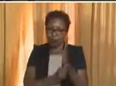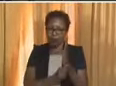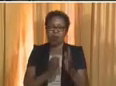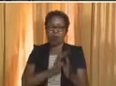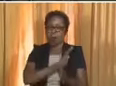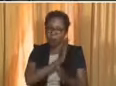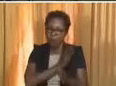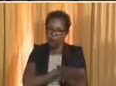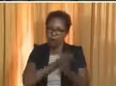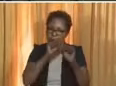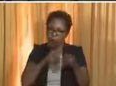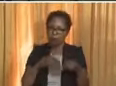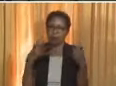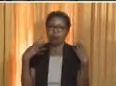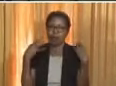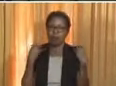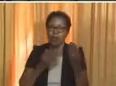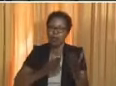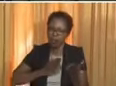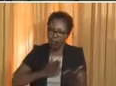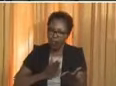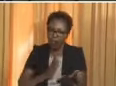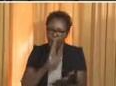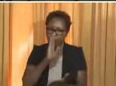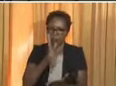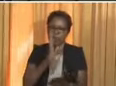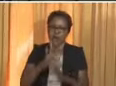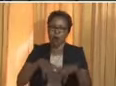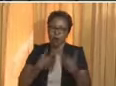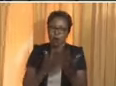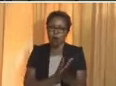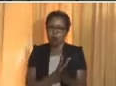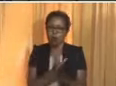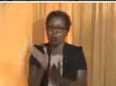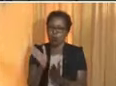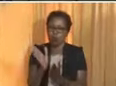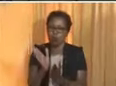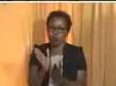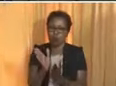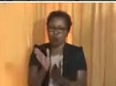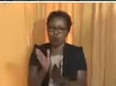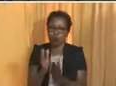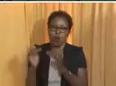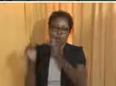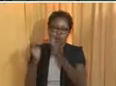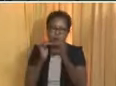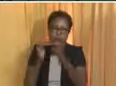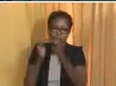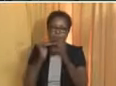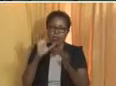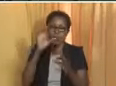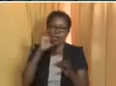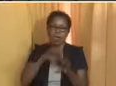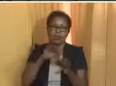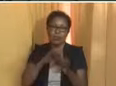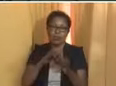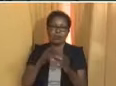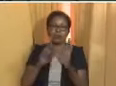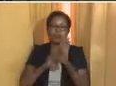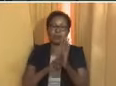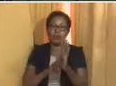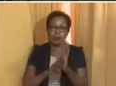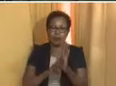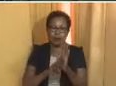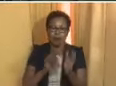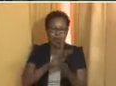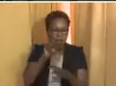be exercised either directly or through their democratic elected representatives. The